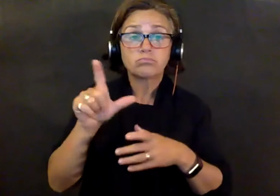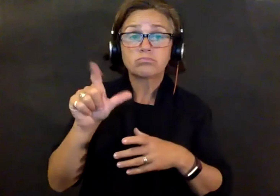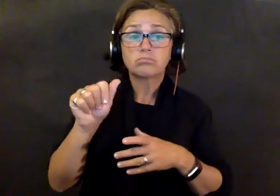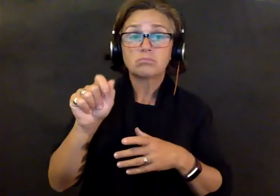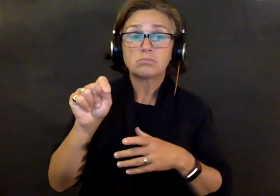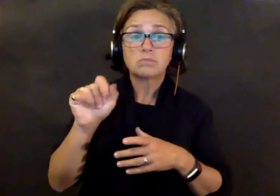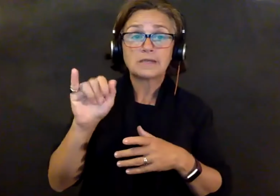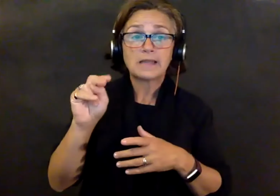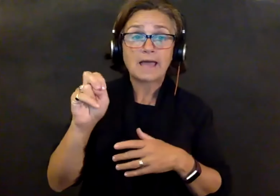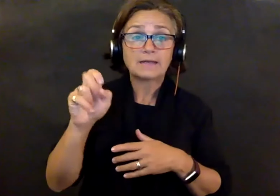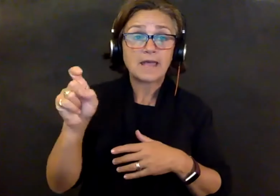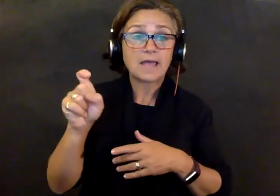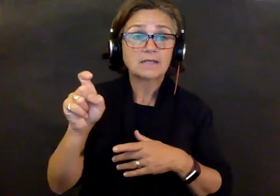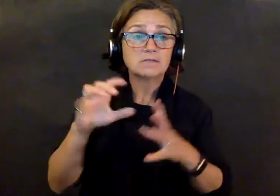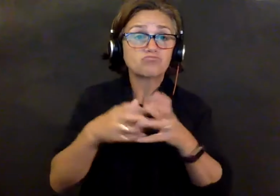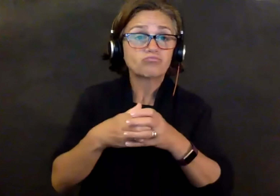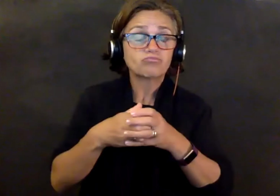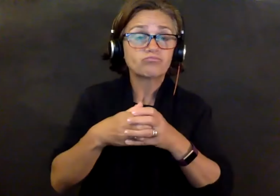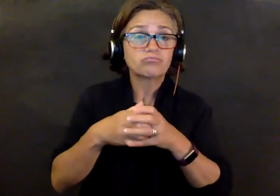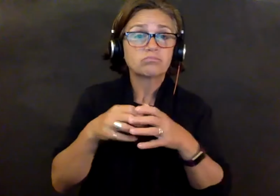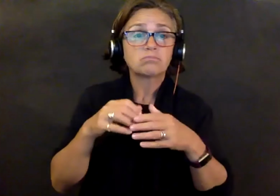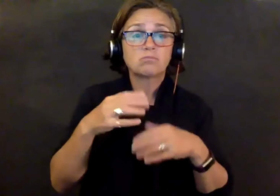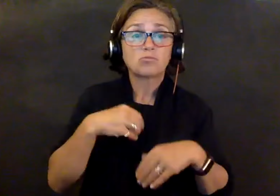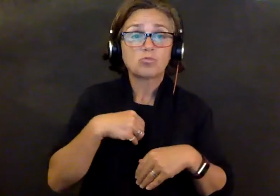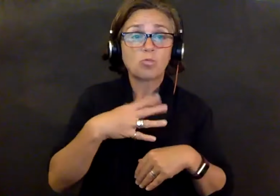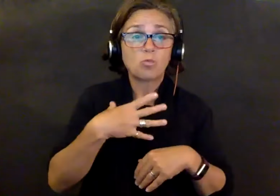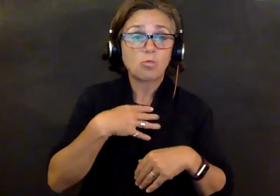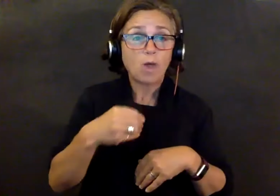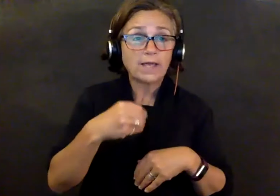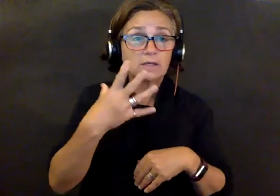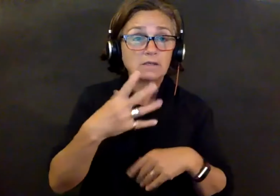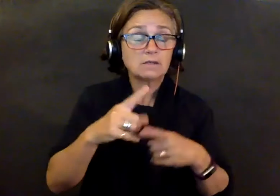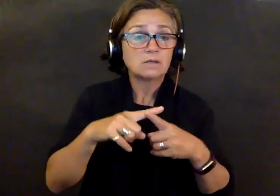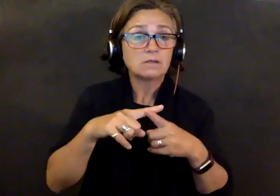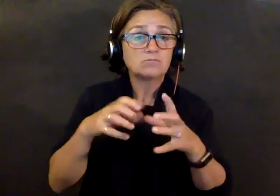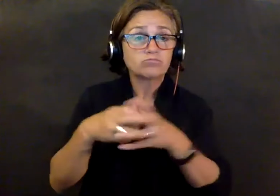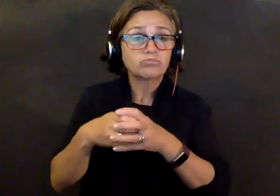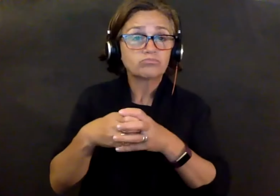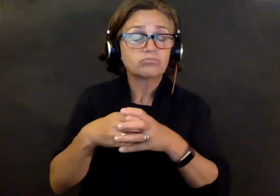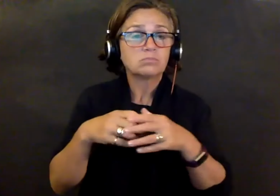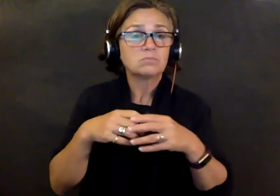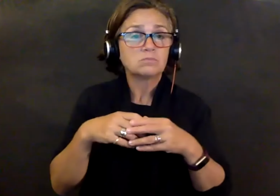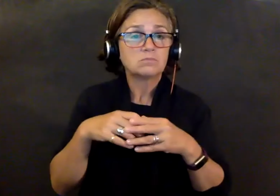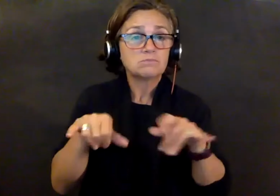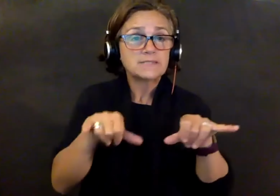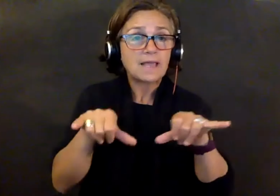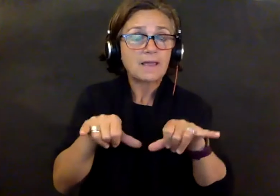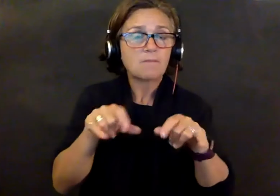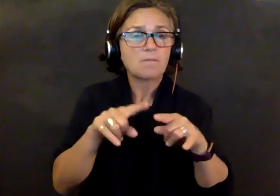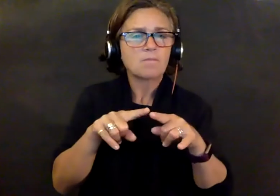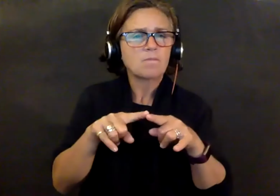Do all the white kids sit together? And why is that done? Right? Because again, our kids may have a